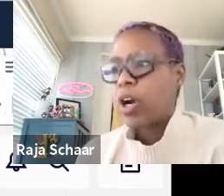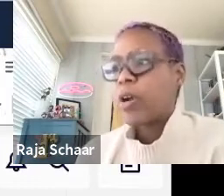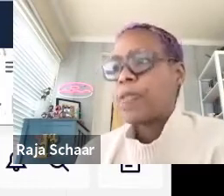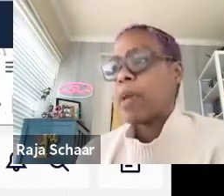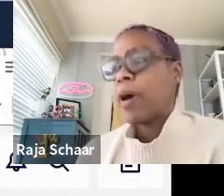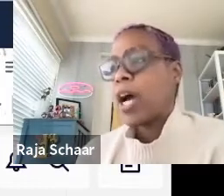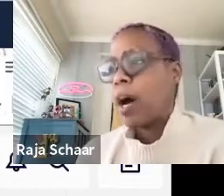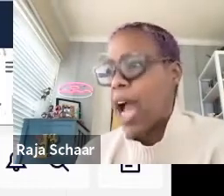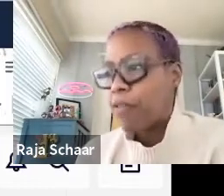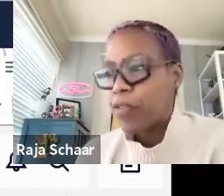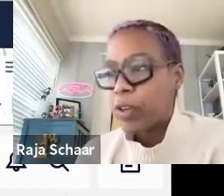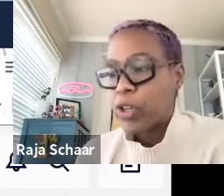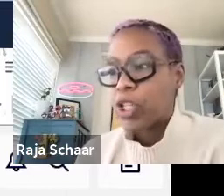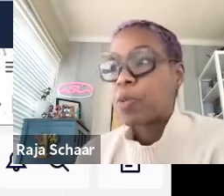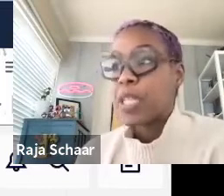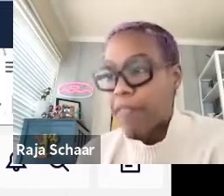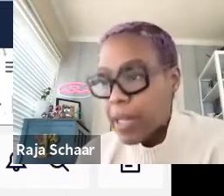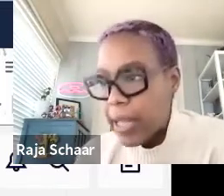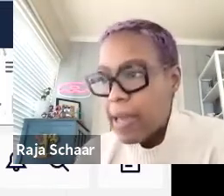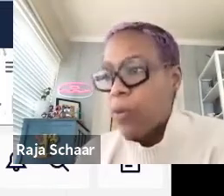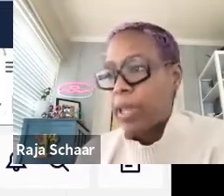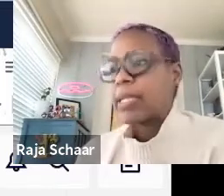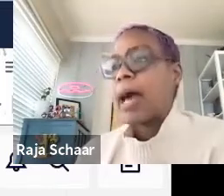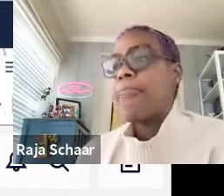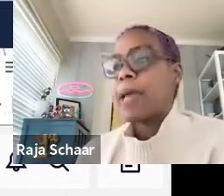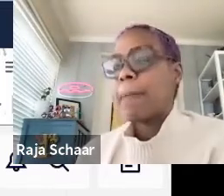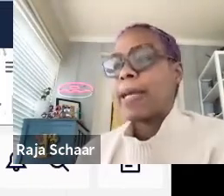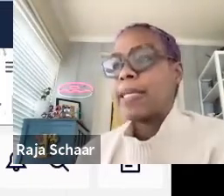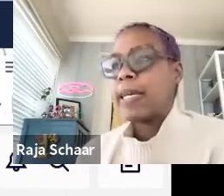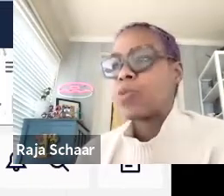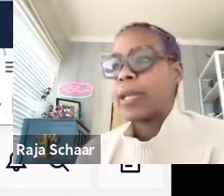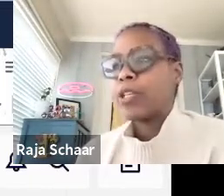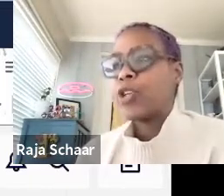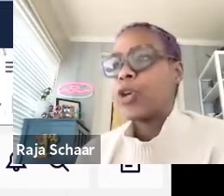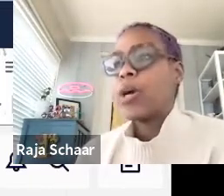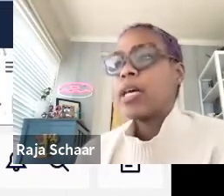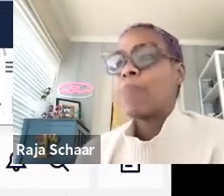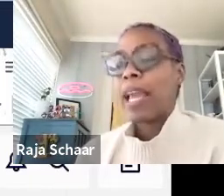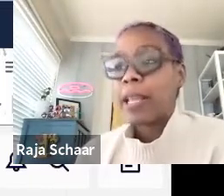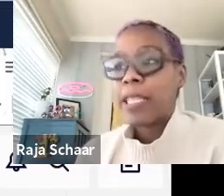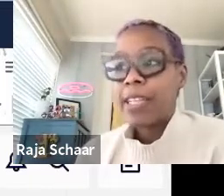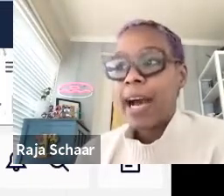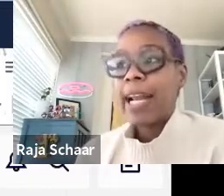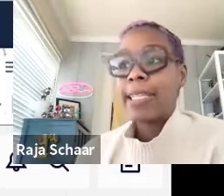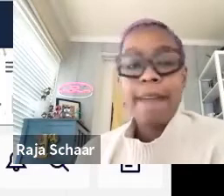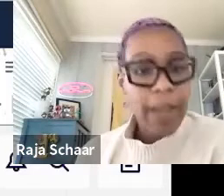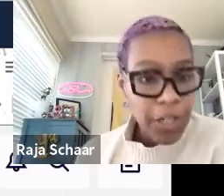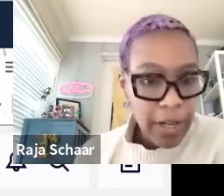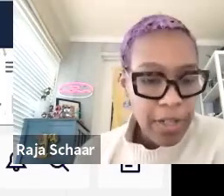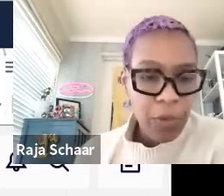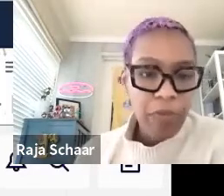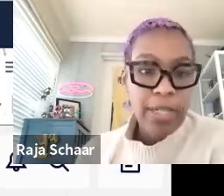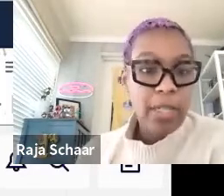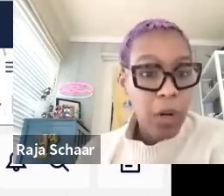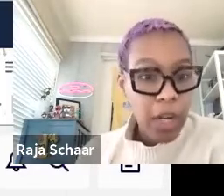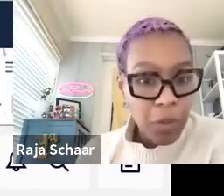futures are, thinking about Afrofutures specifically related to that, thinking about ideas related to speculative design and design fiction.